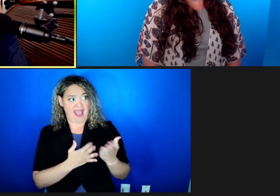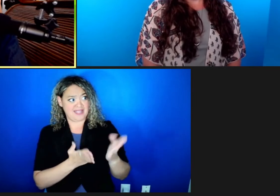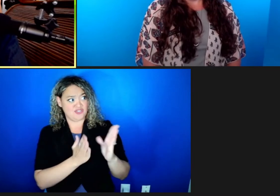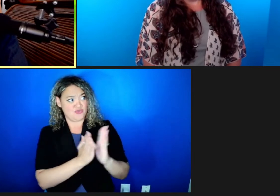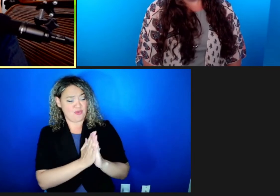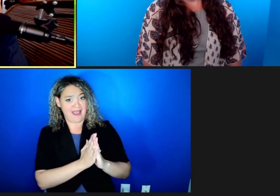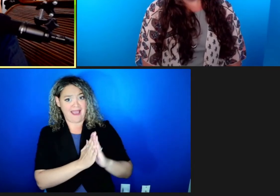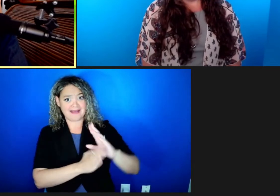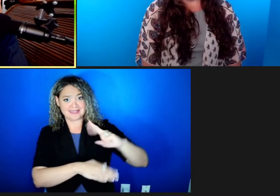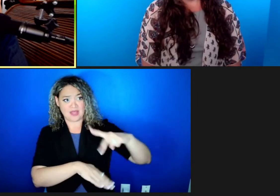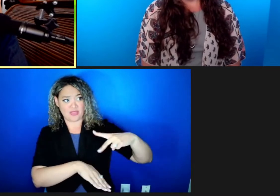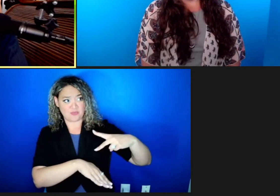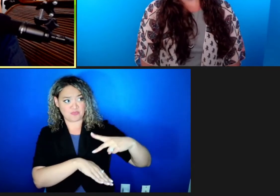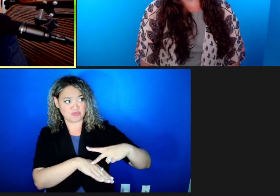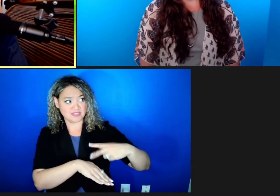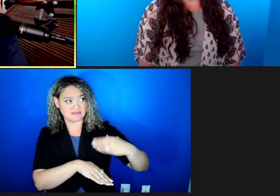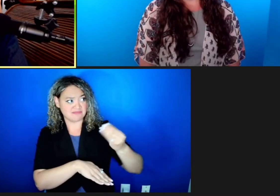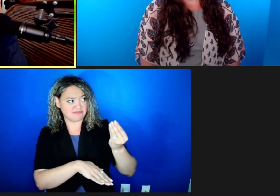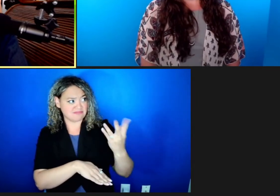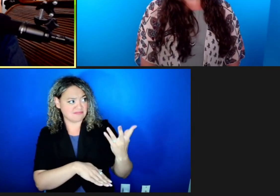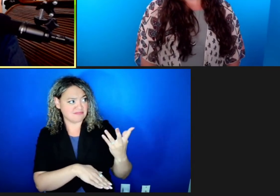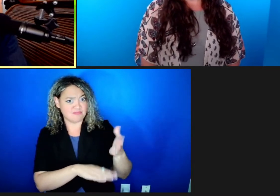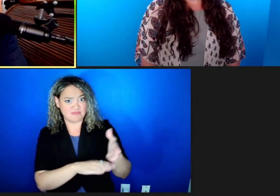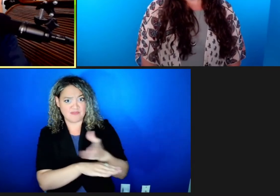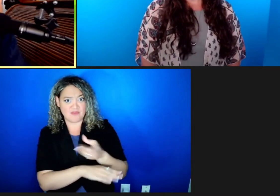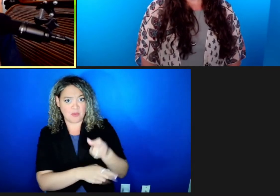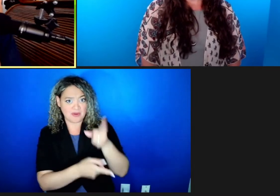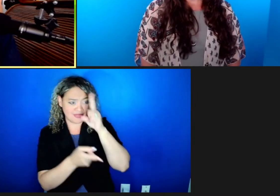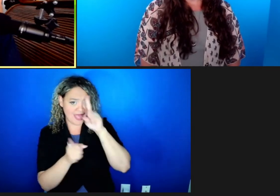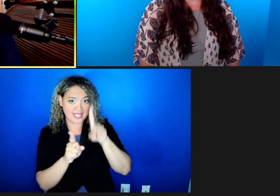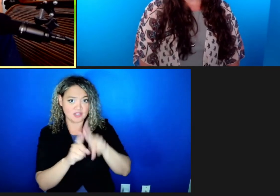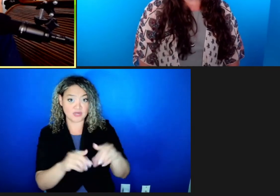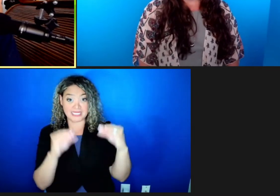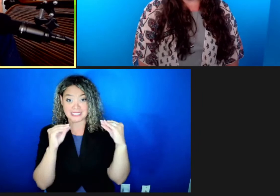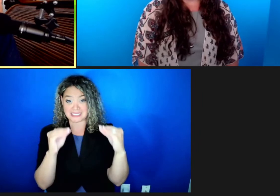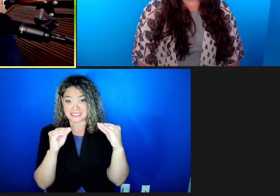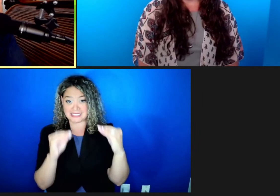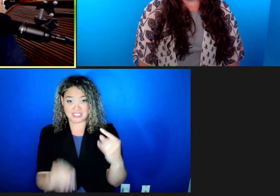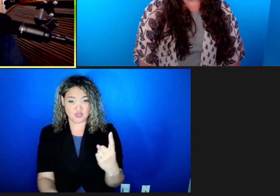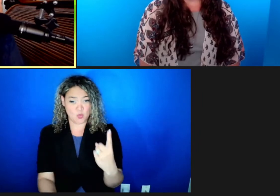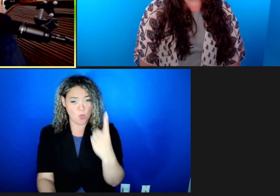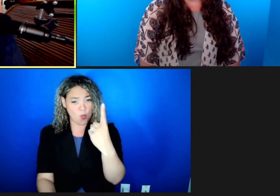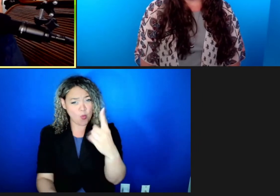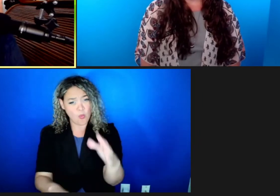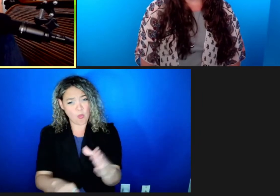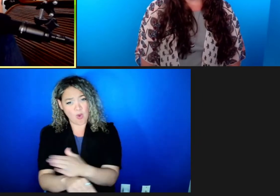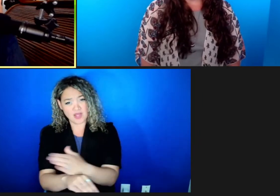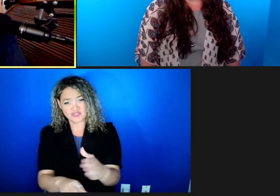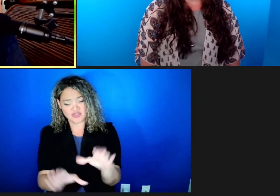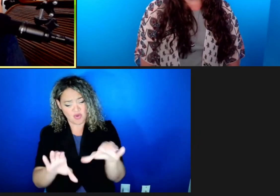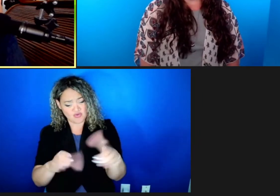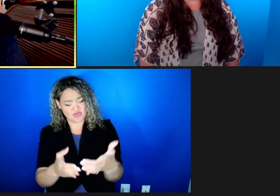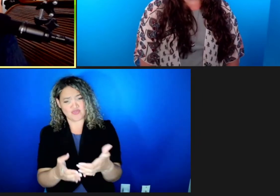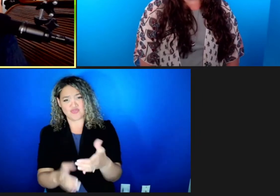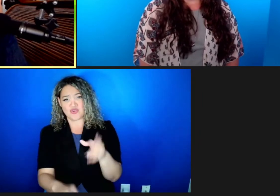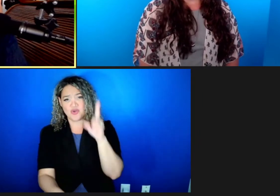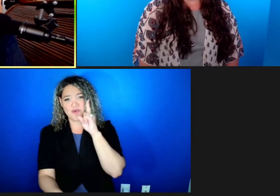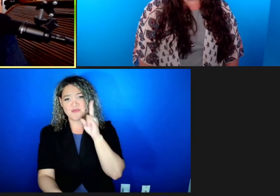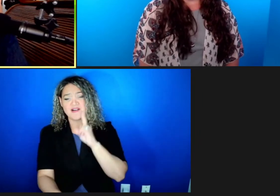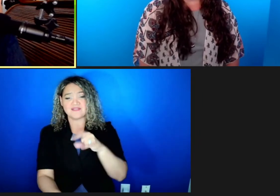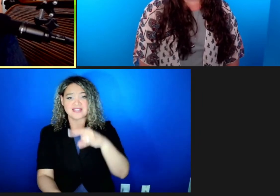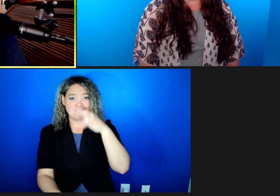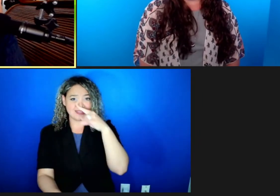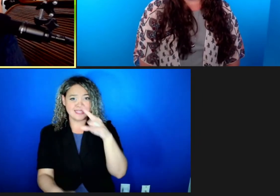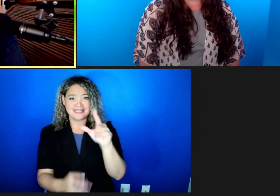long process to let them agree to me teaching one song to this group of kids who were deaf in sign